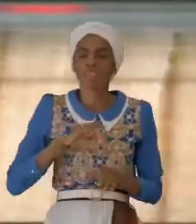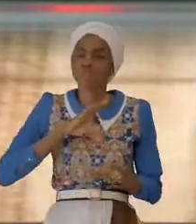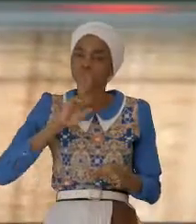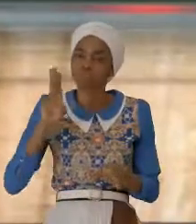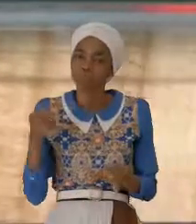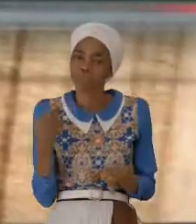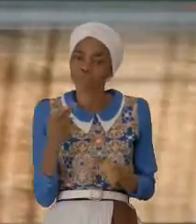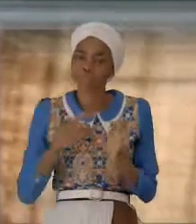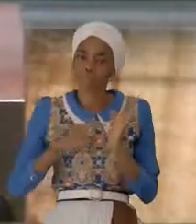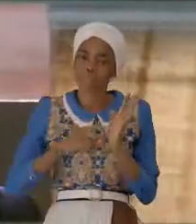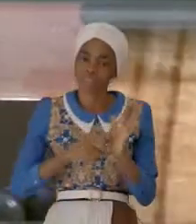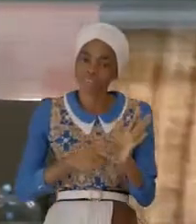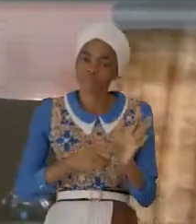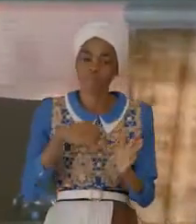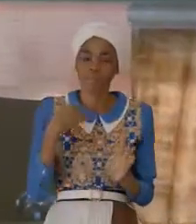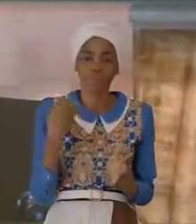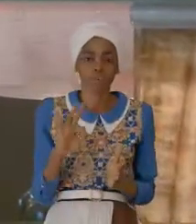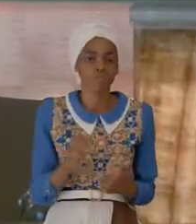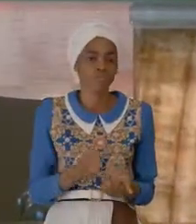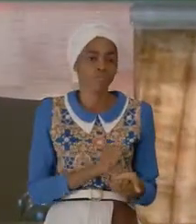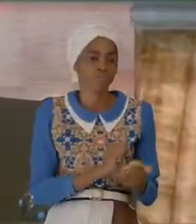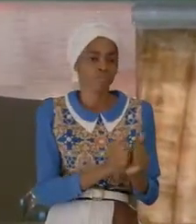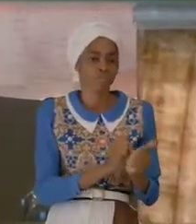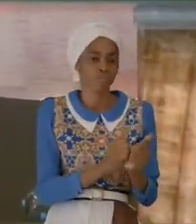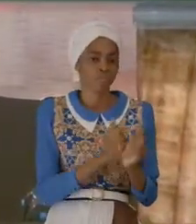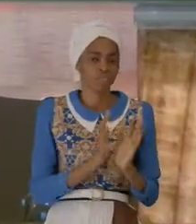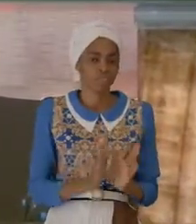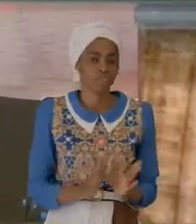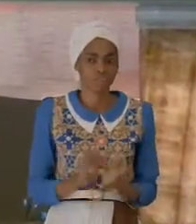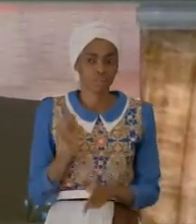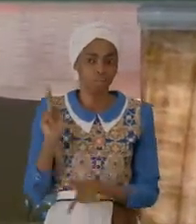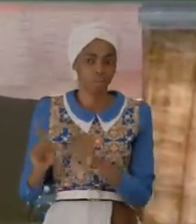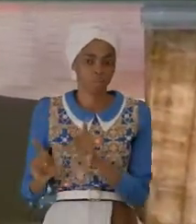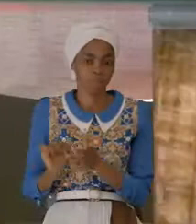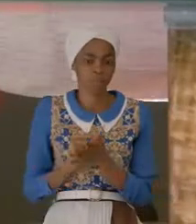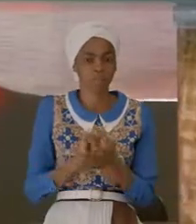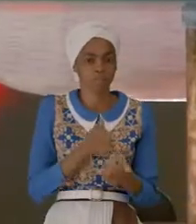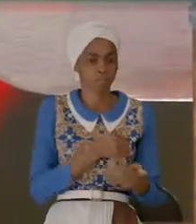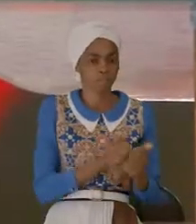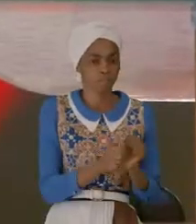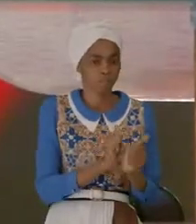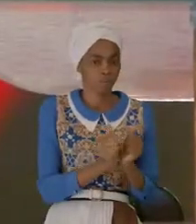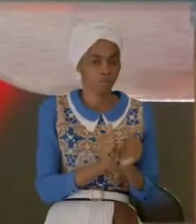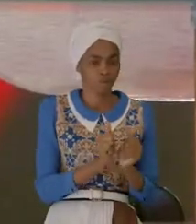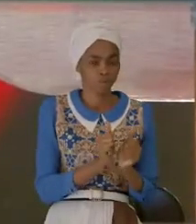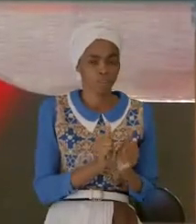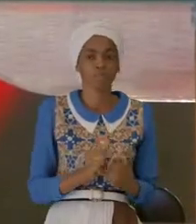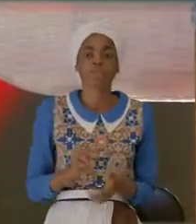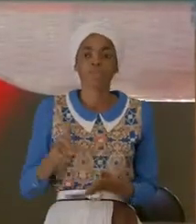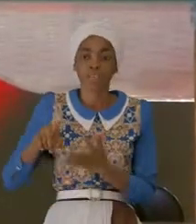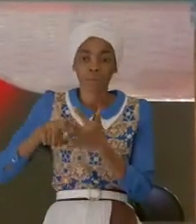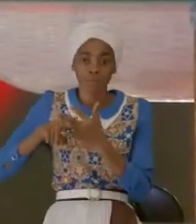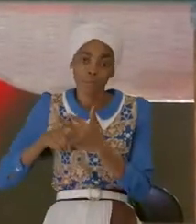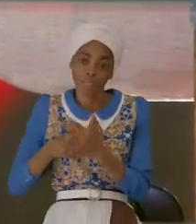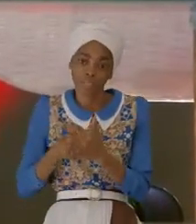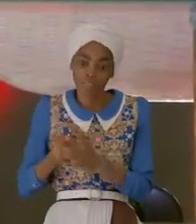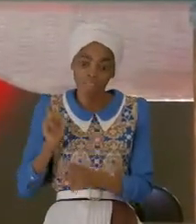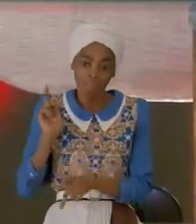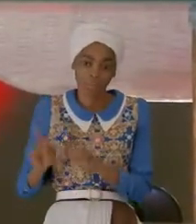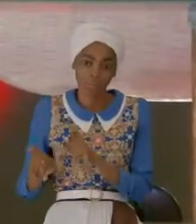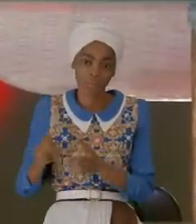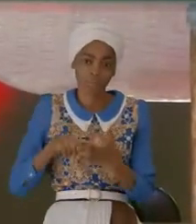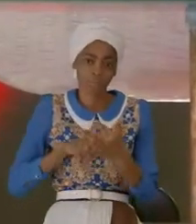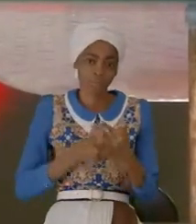of Athletics of the athletes that run the beginning at the beginning